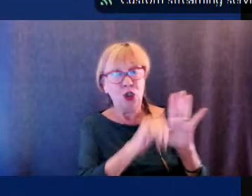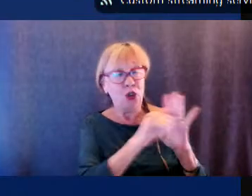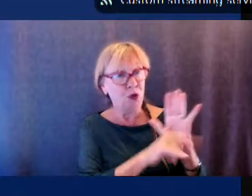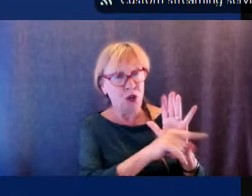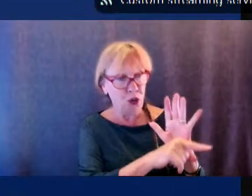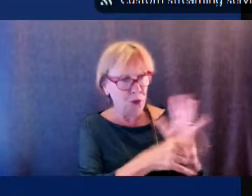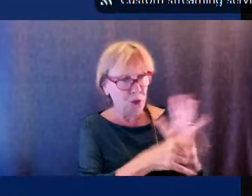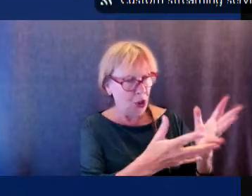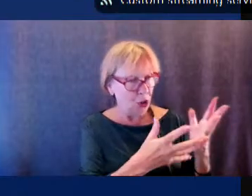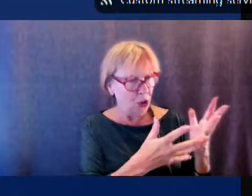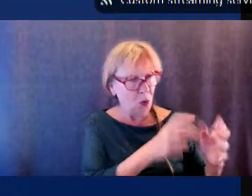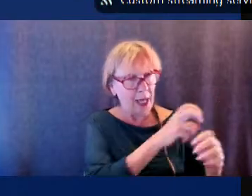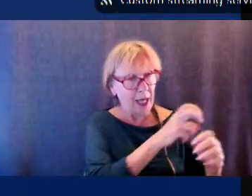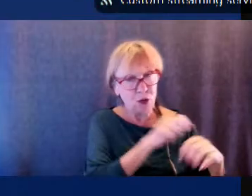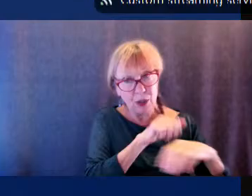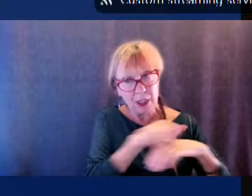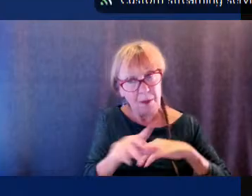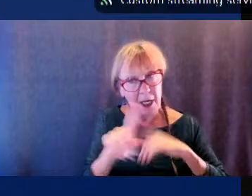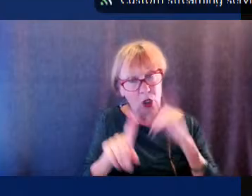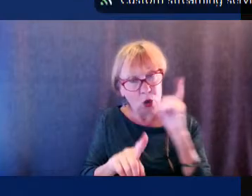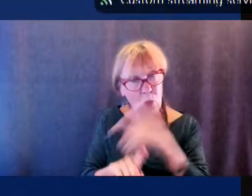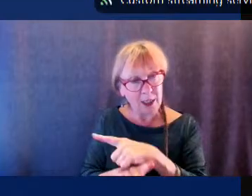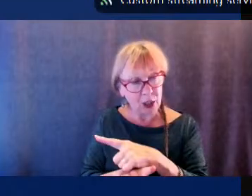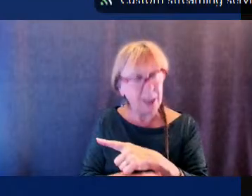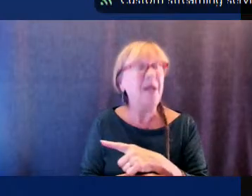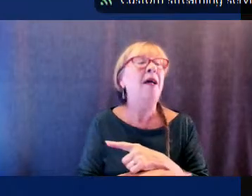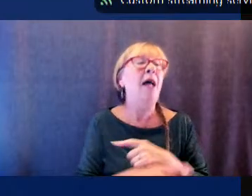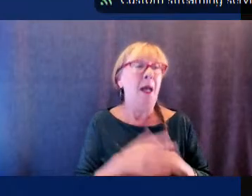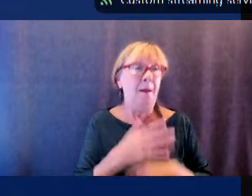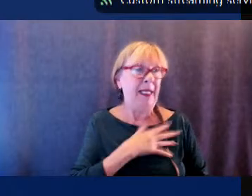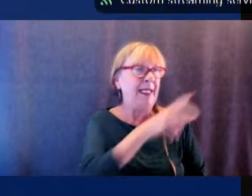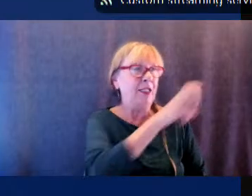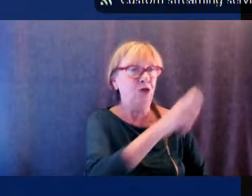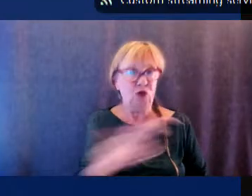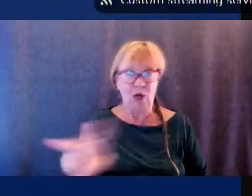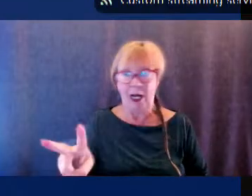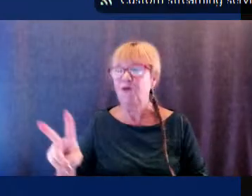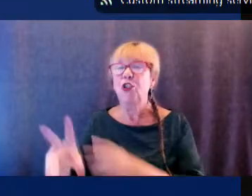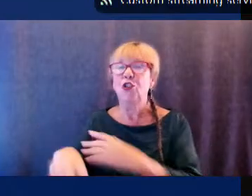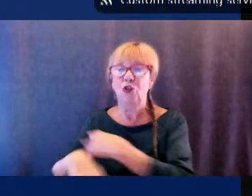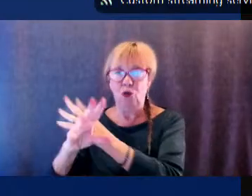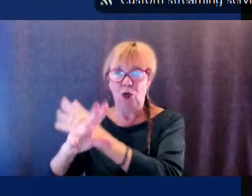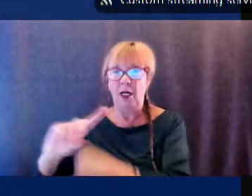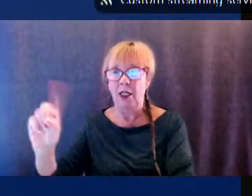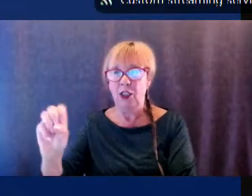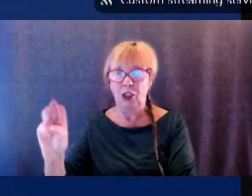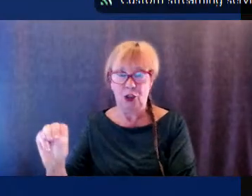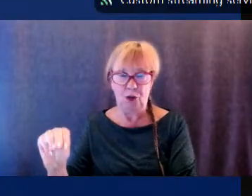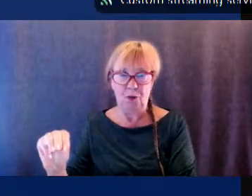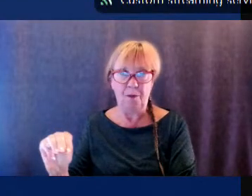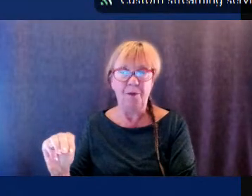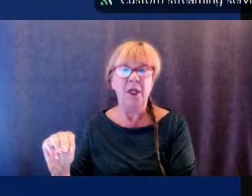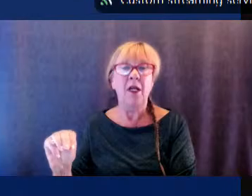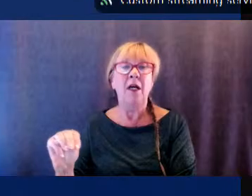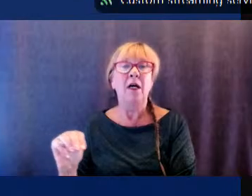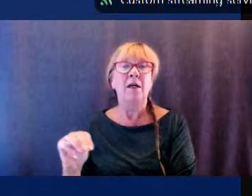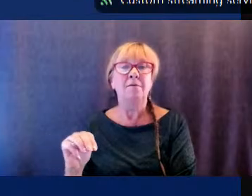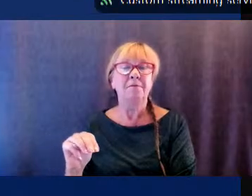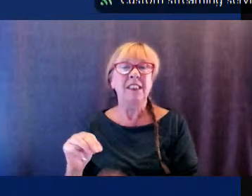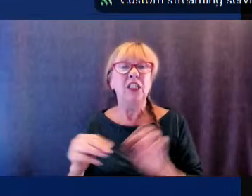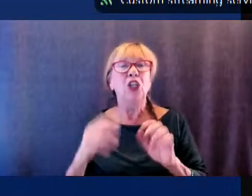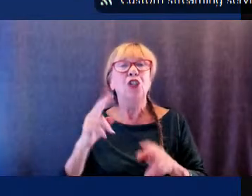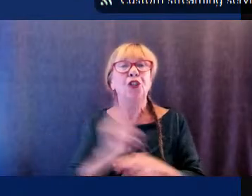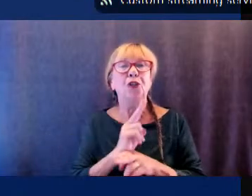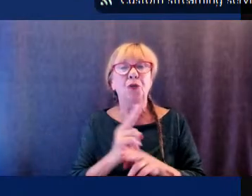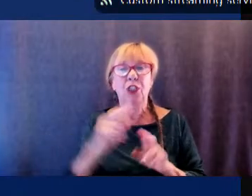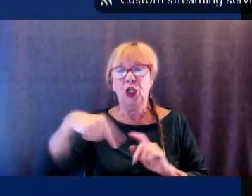encourage you to hop onto the Zoom meeting using the QR code on your screen. We will leave this QR code up for the